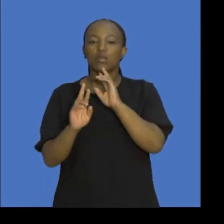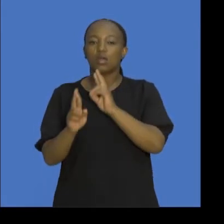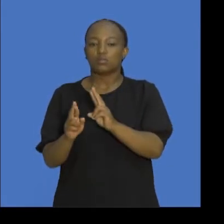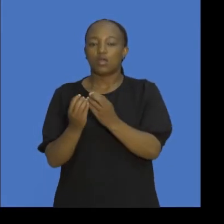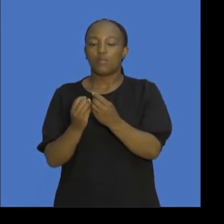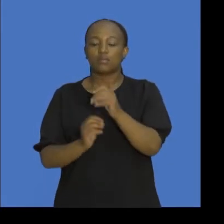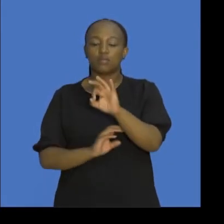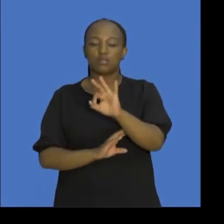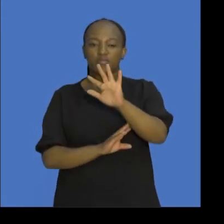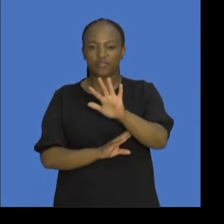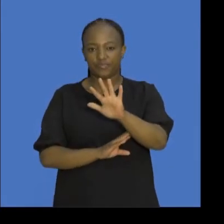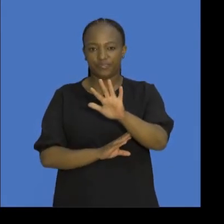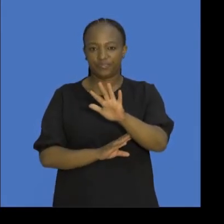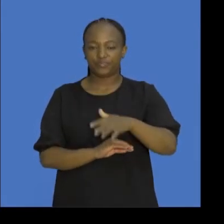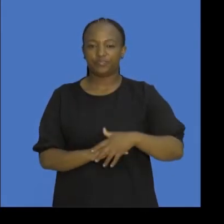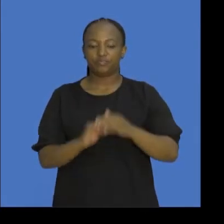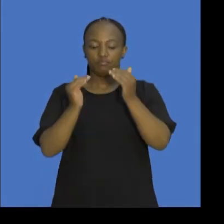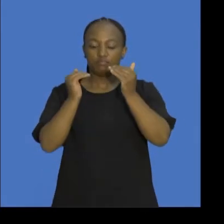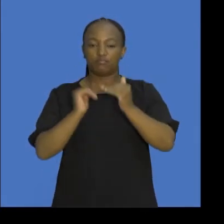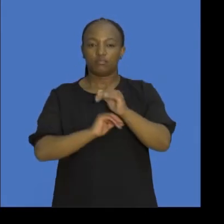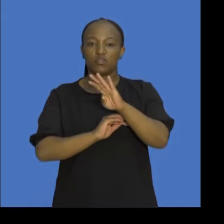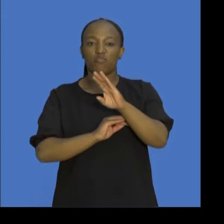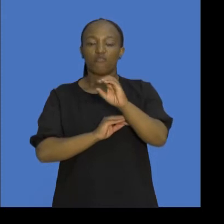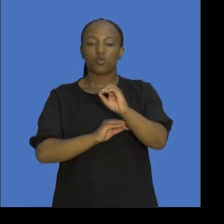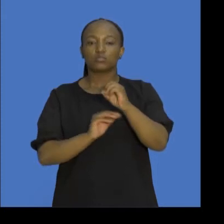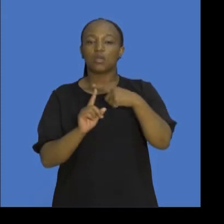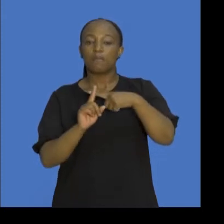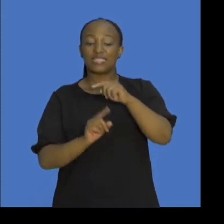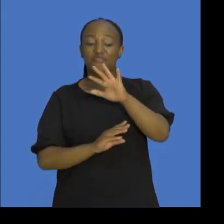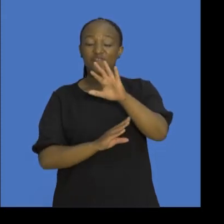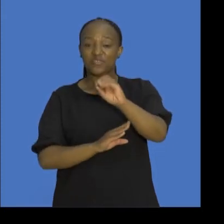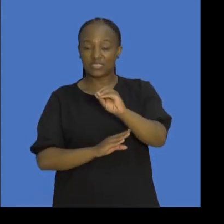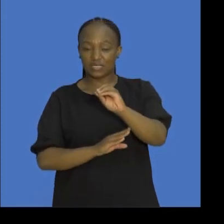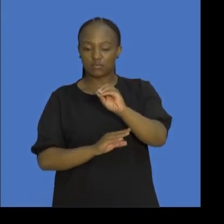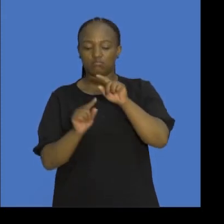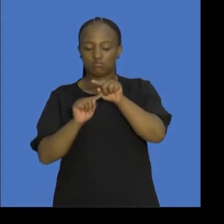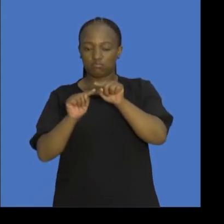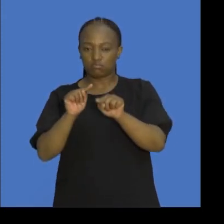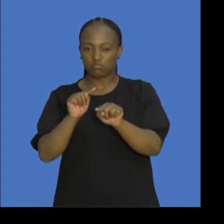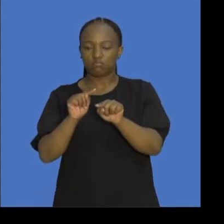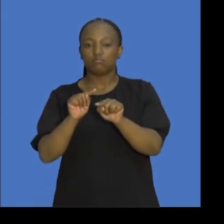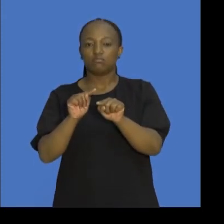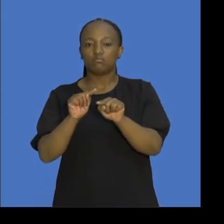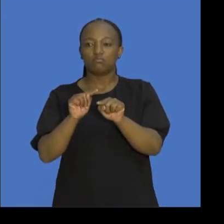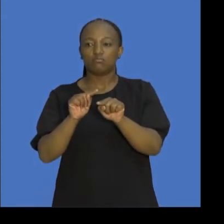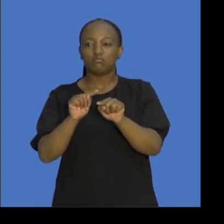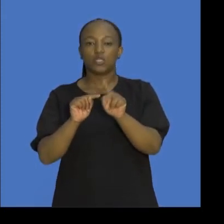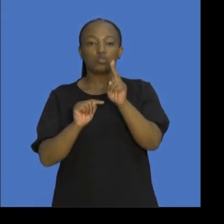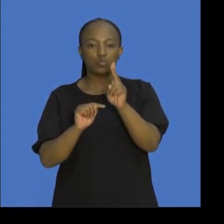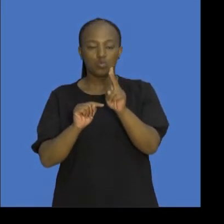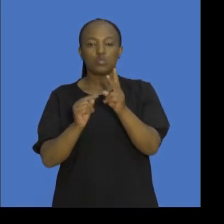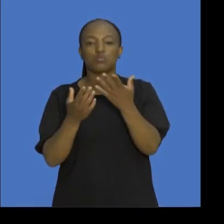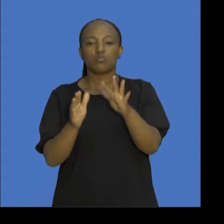get 35. And 40 plus 50 divided by 2, we